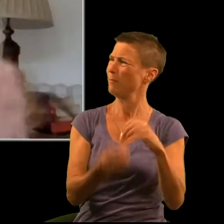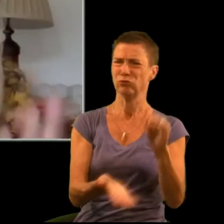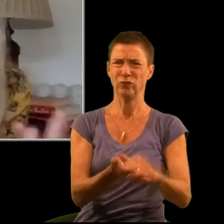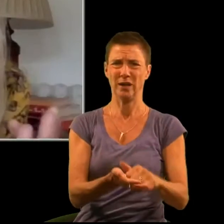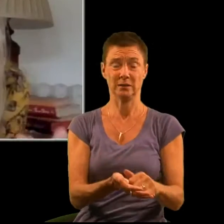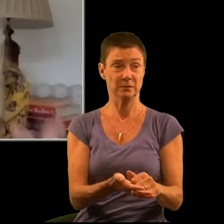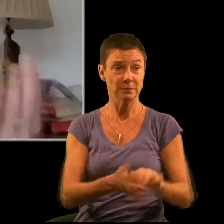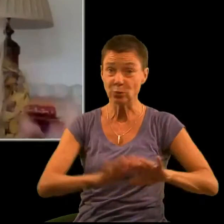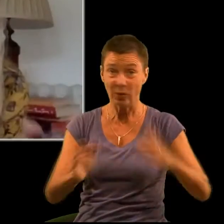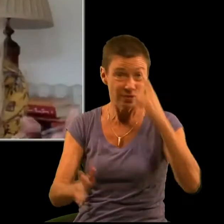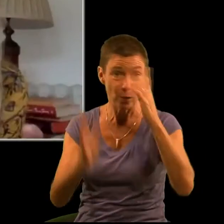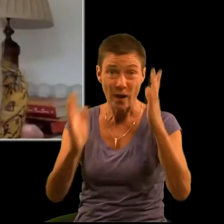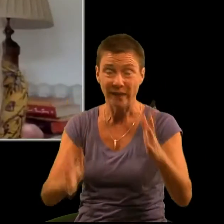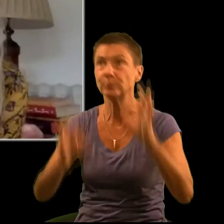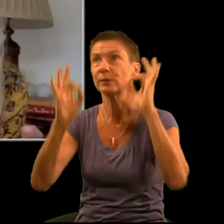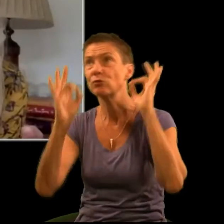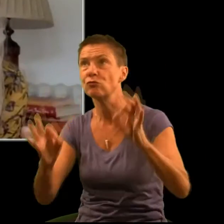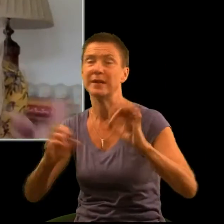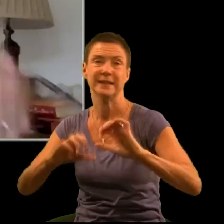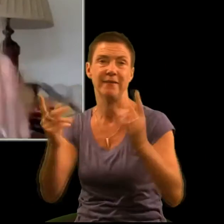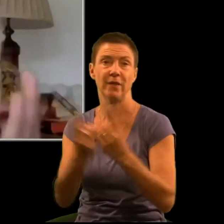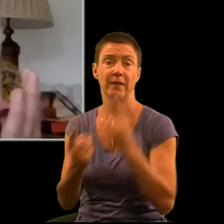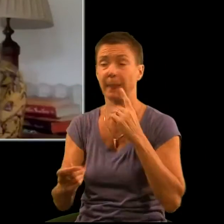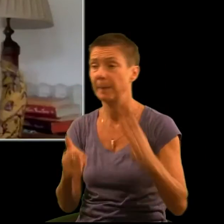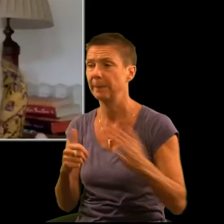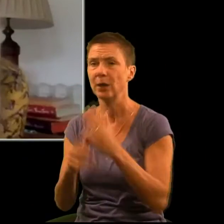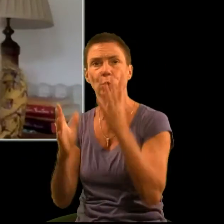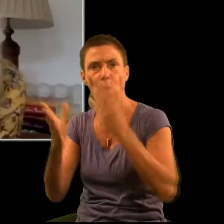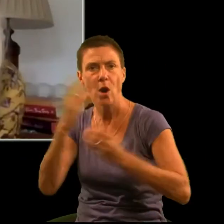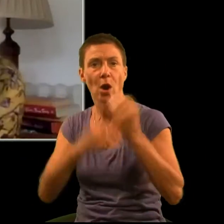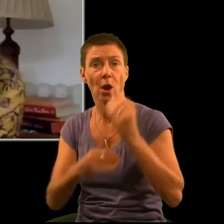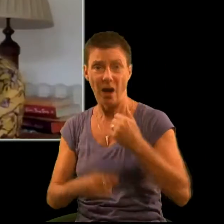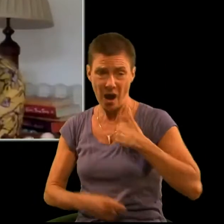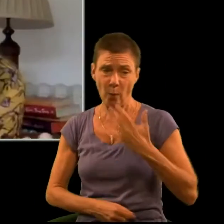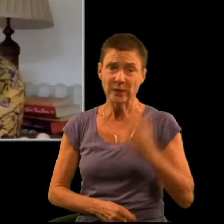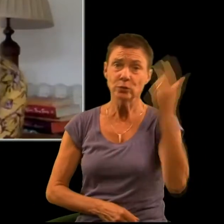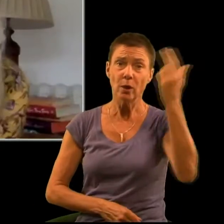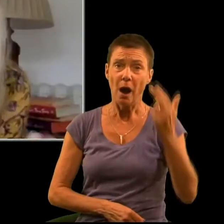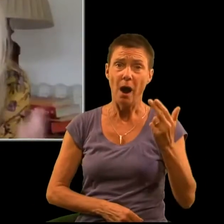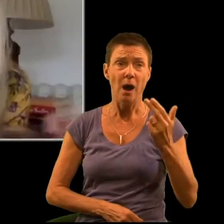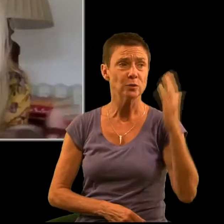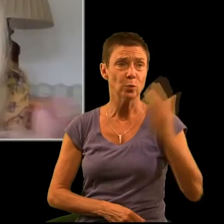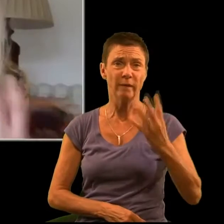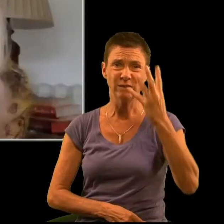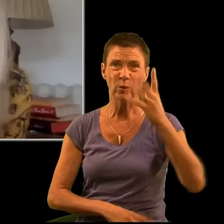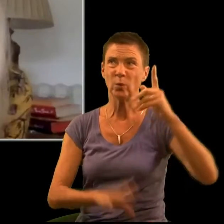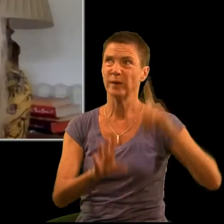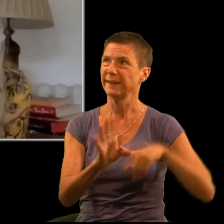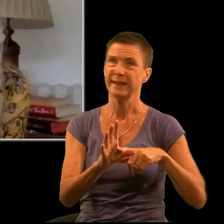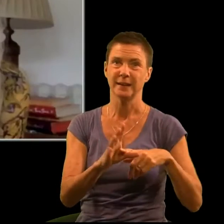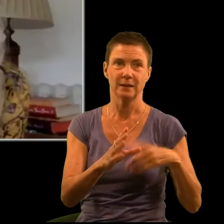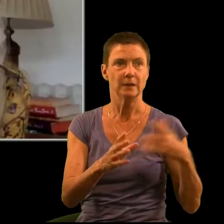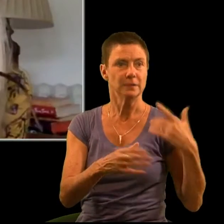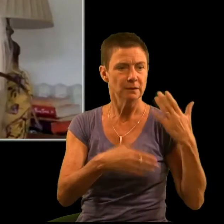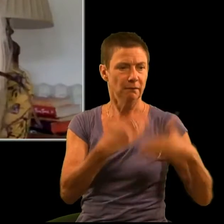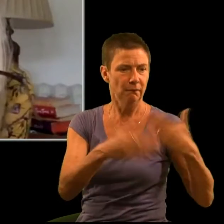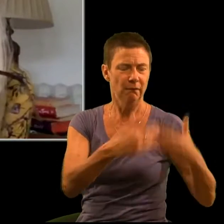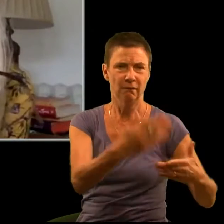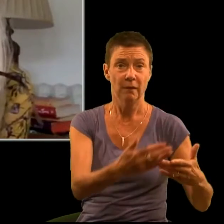be brilliant at everything right from the beginning. It is about learning. I went to art school for 4, longer.